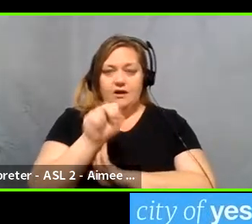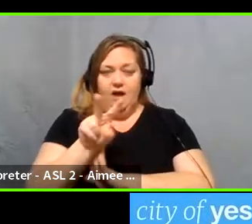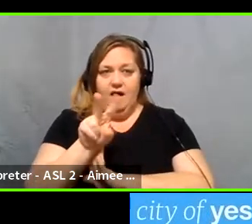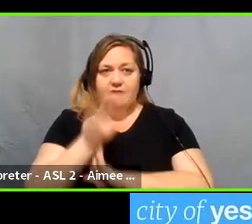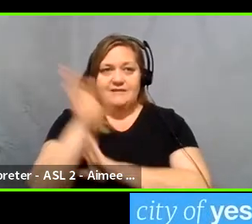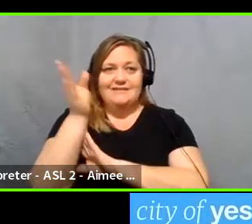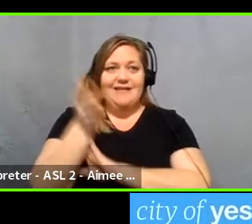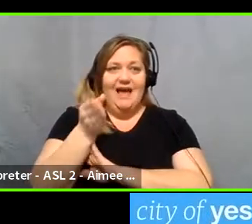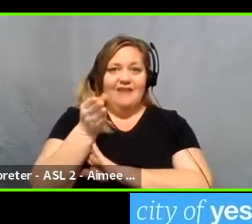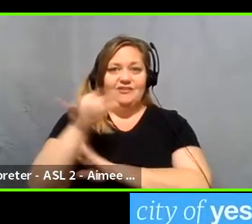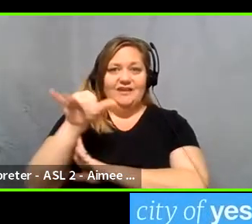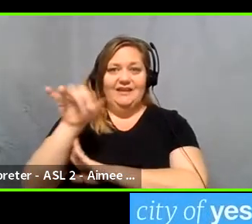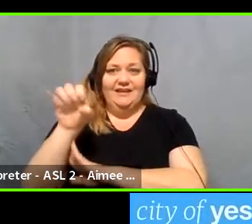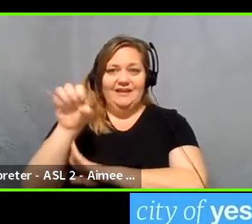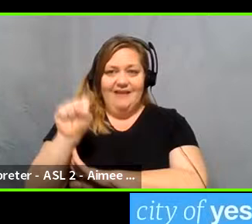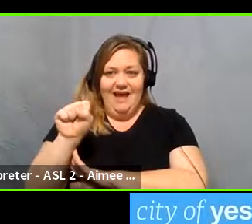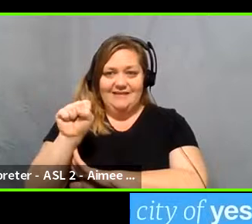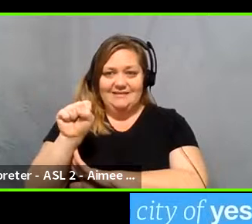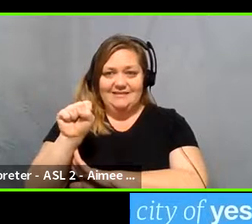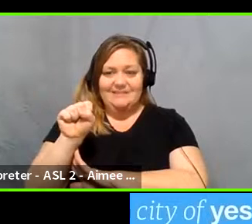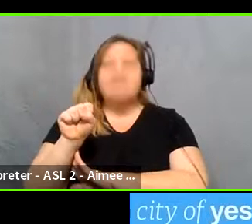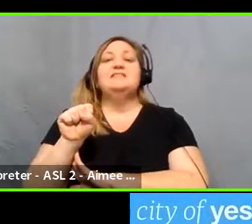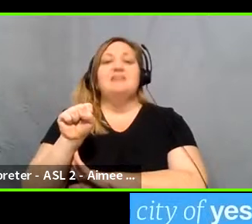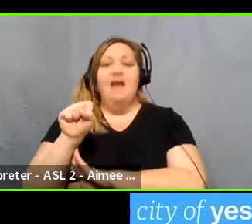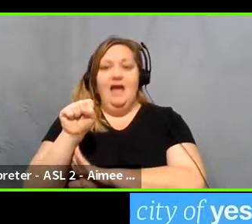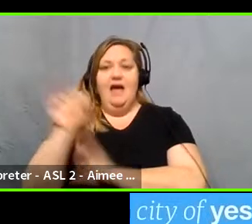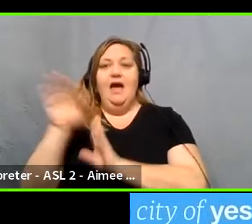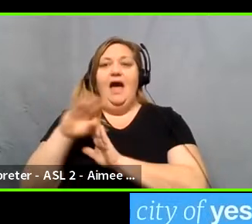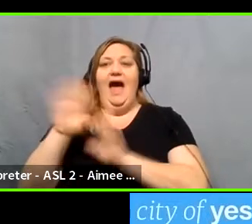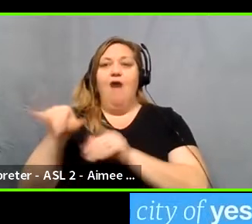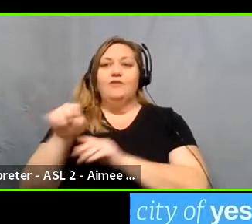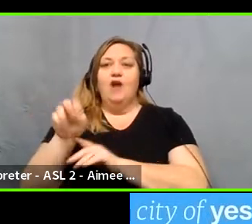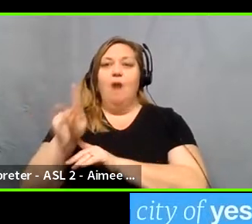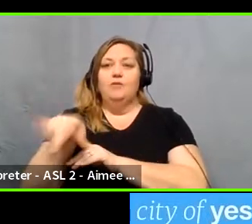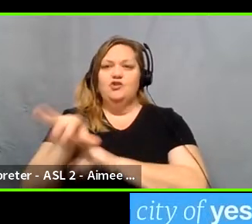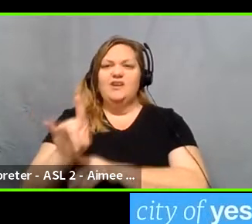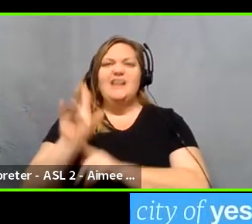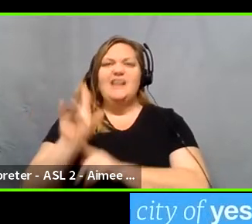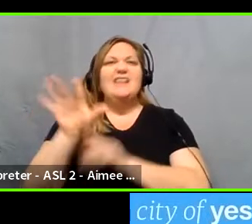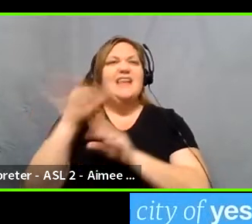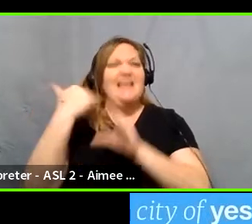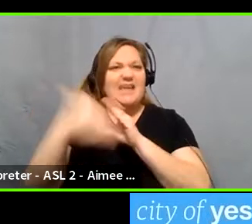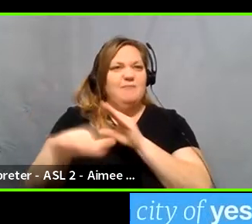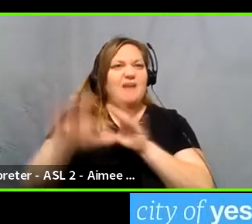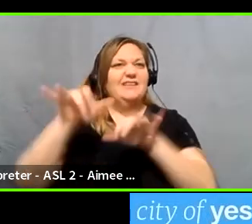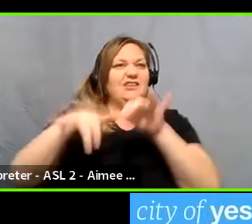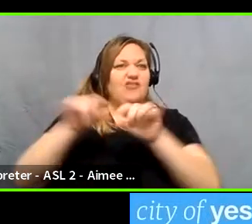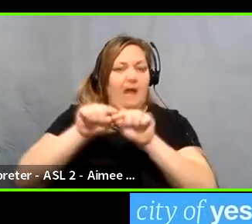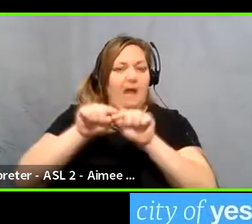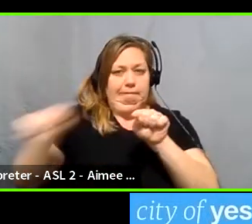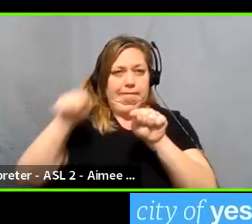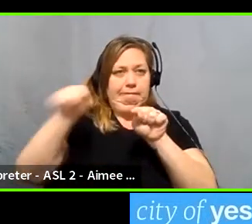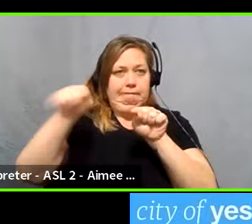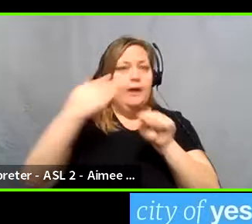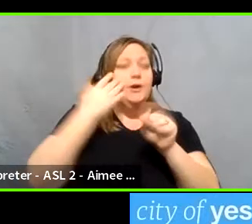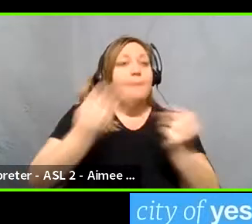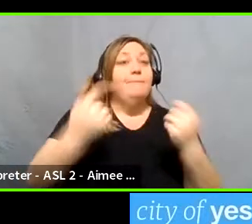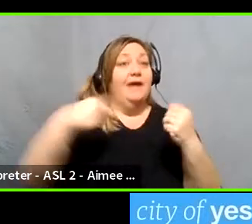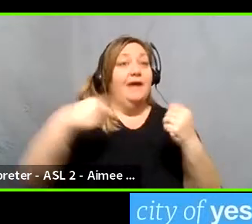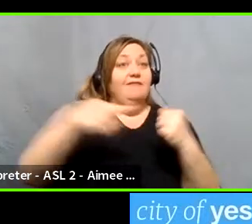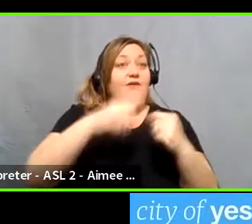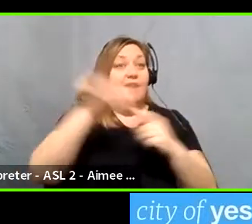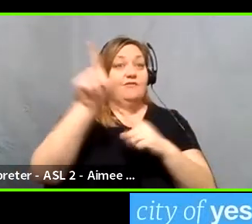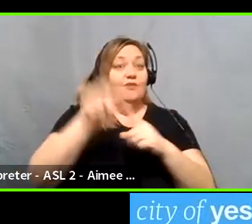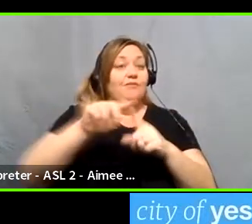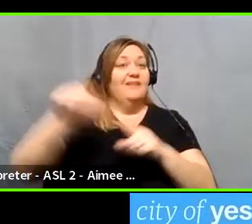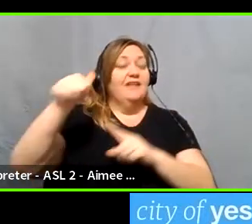yeshousingopportunity. I know that many of you had questions about the